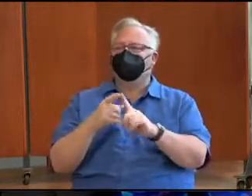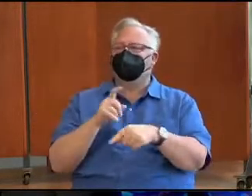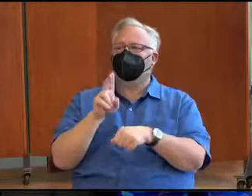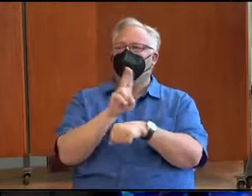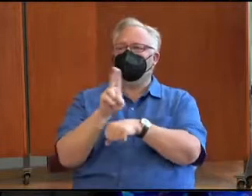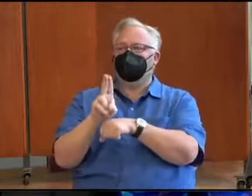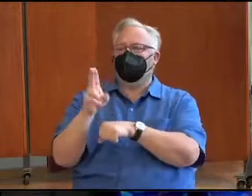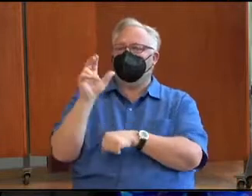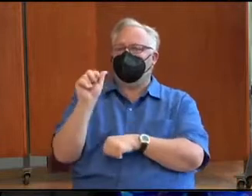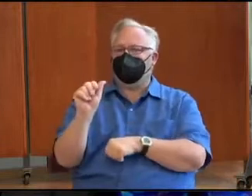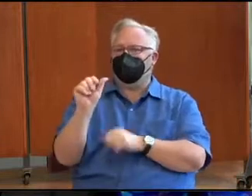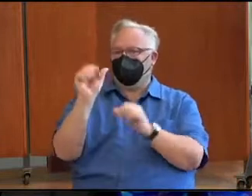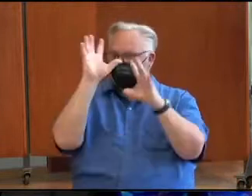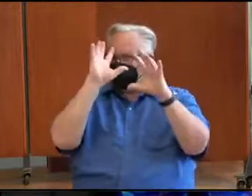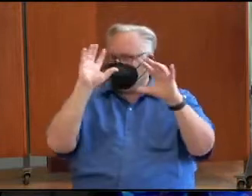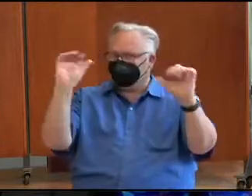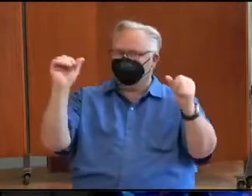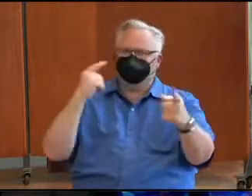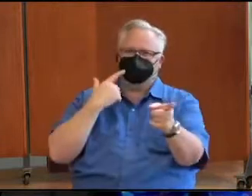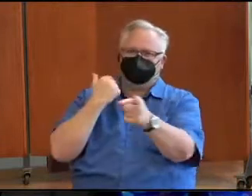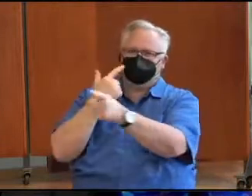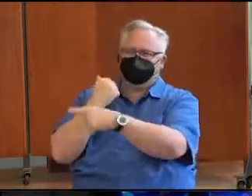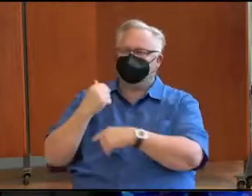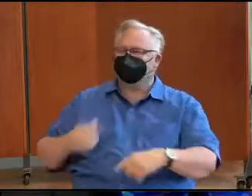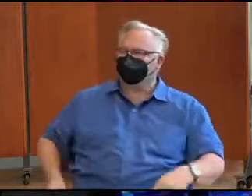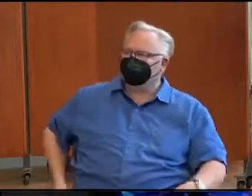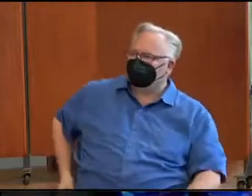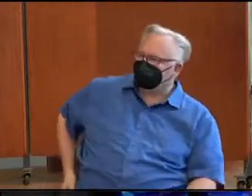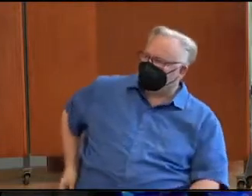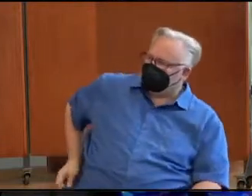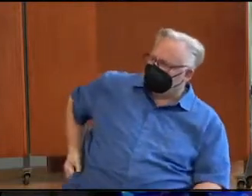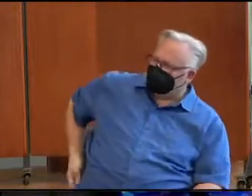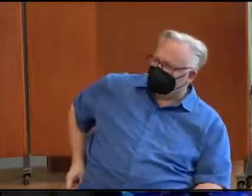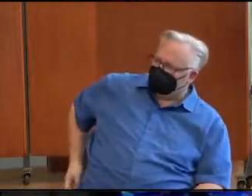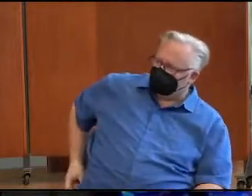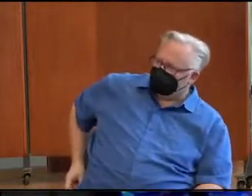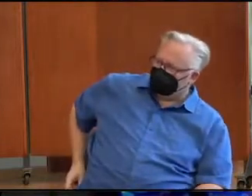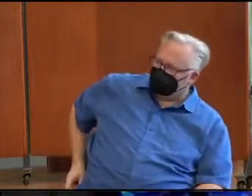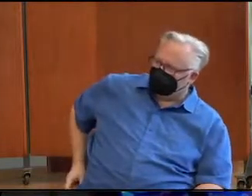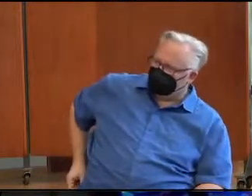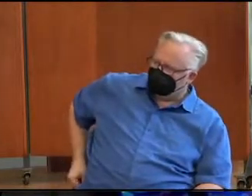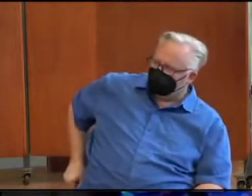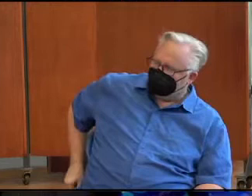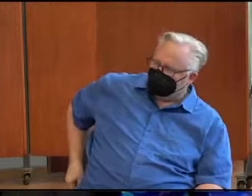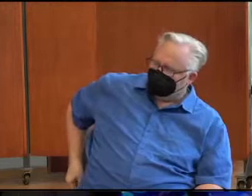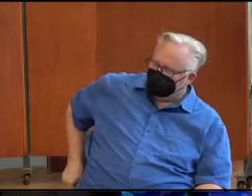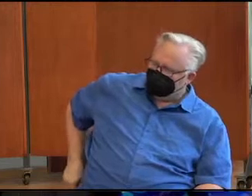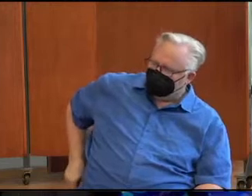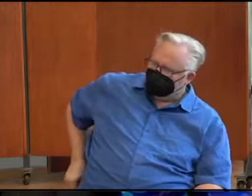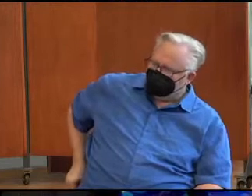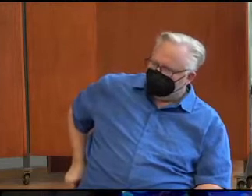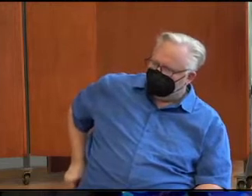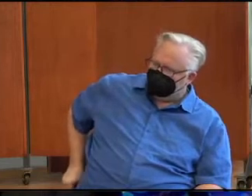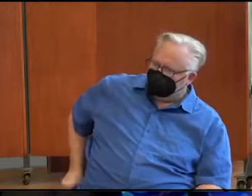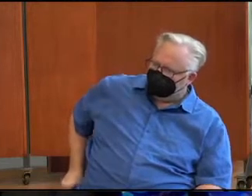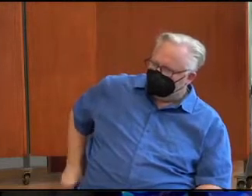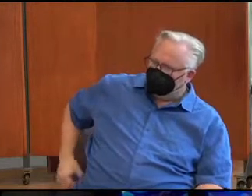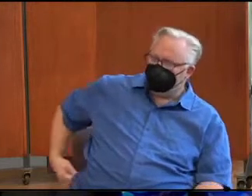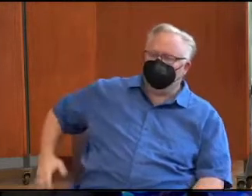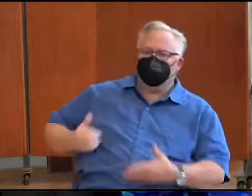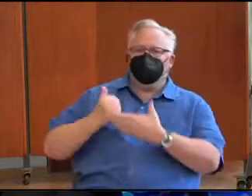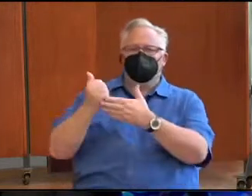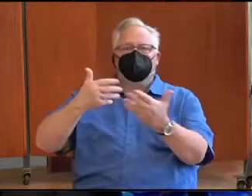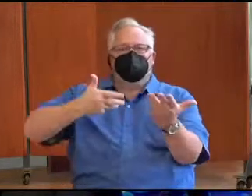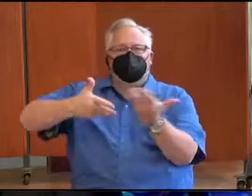president, helping to help her connect with congregations and helping with big